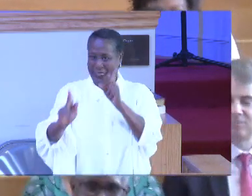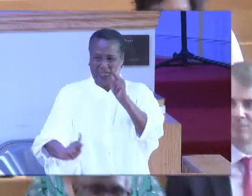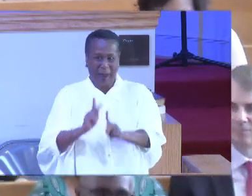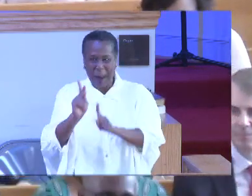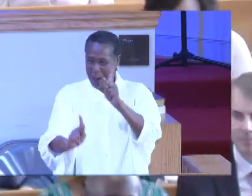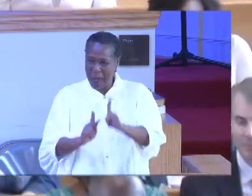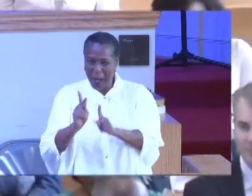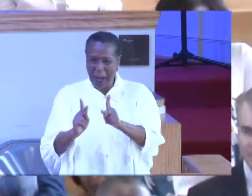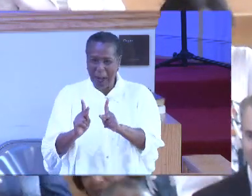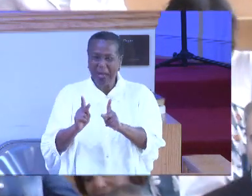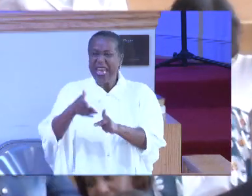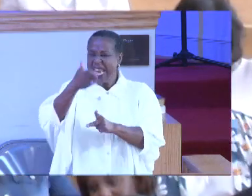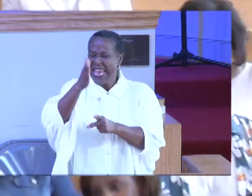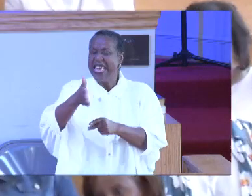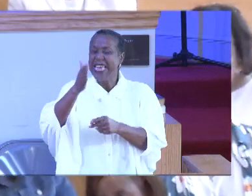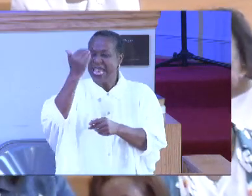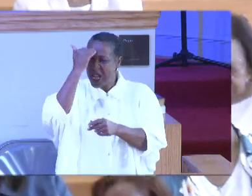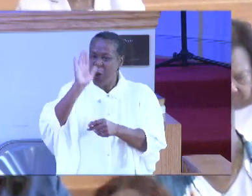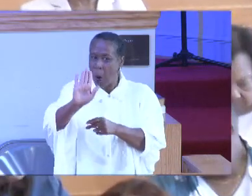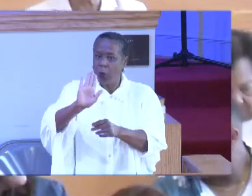their name.